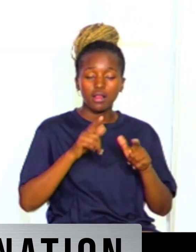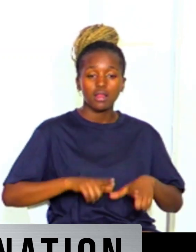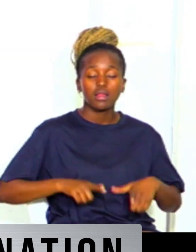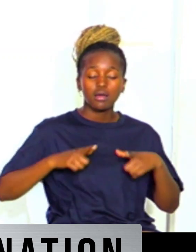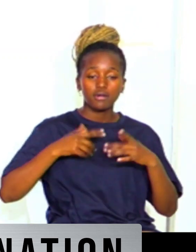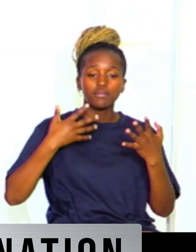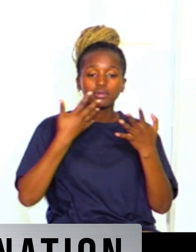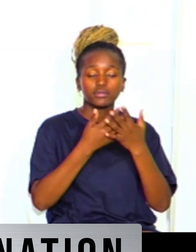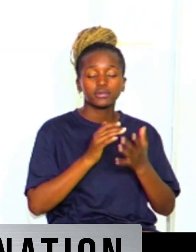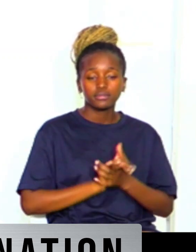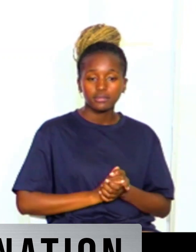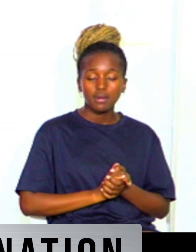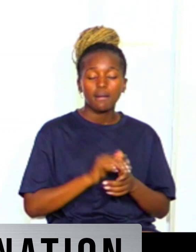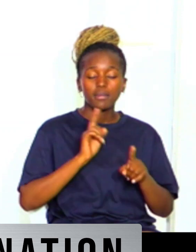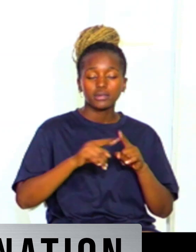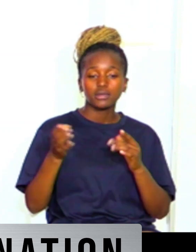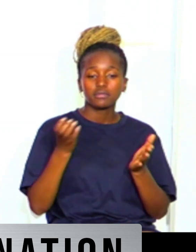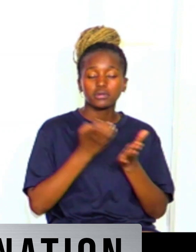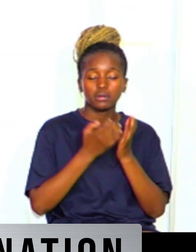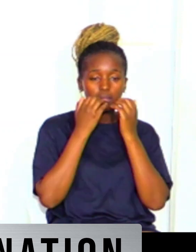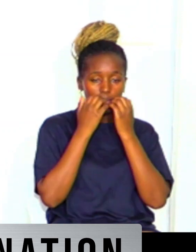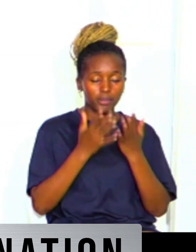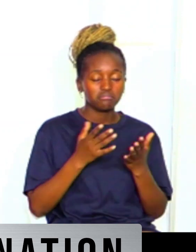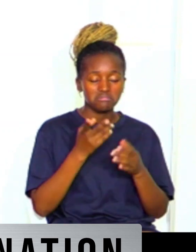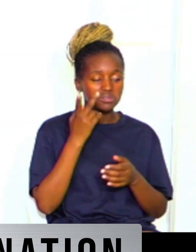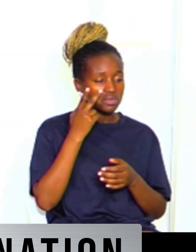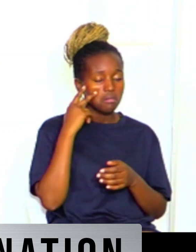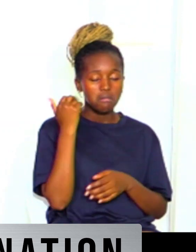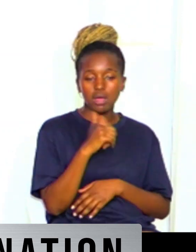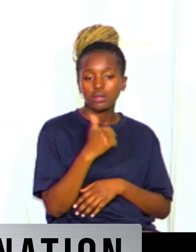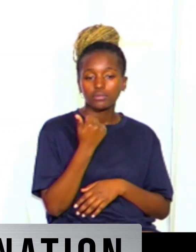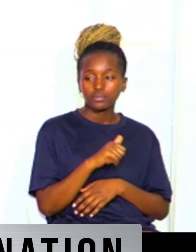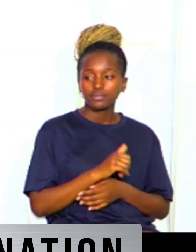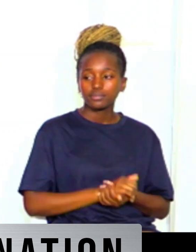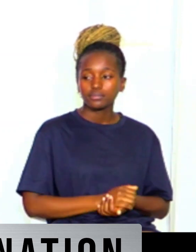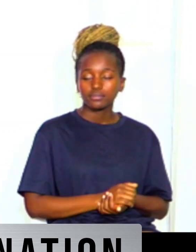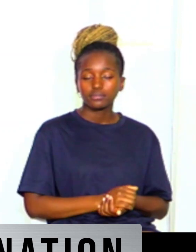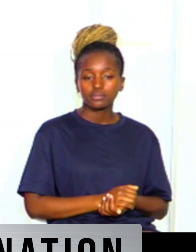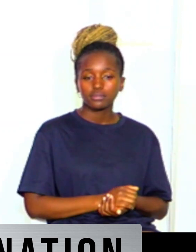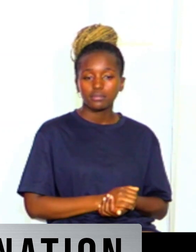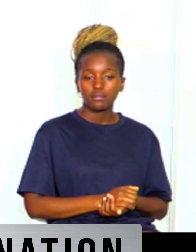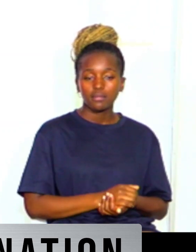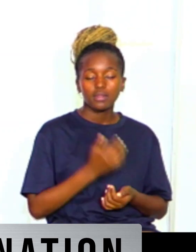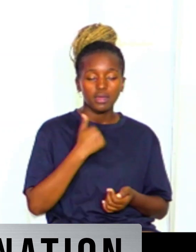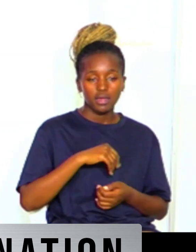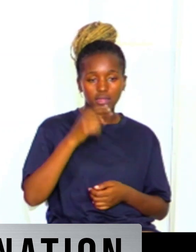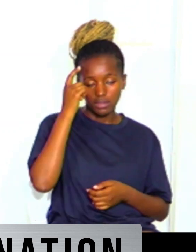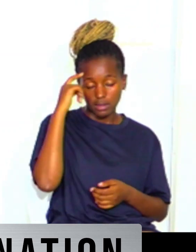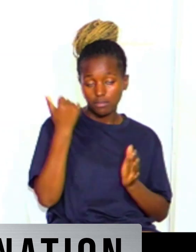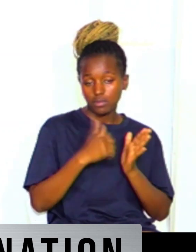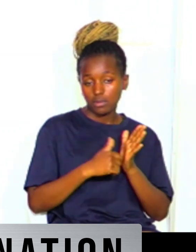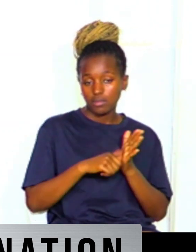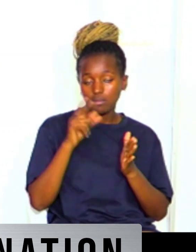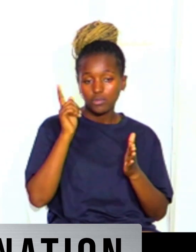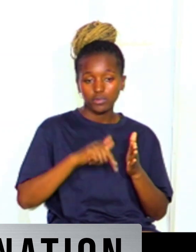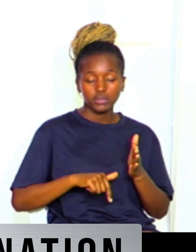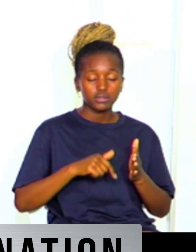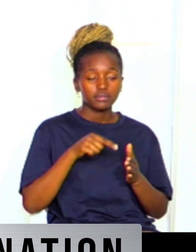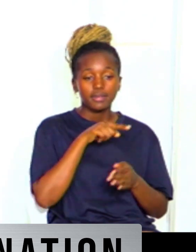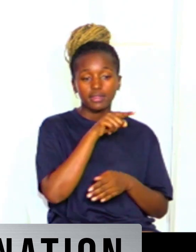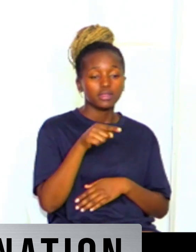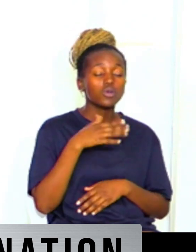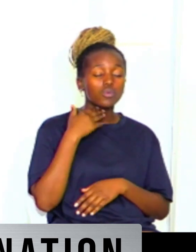guy amefanya hivi. There is no evidence, unaona? So penye inaleta shida ni venye walikuwa wanataka kesi